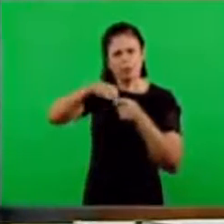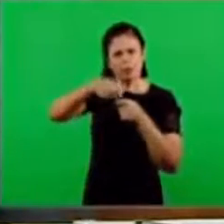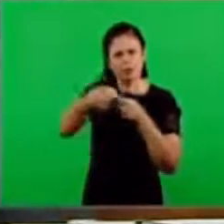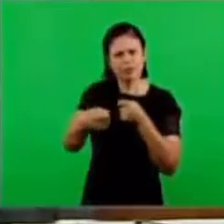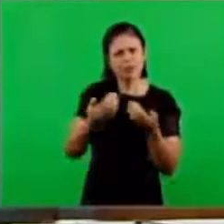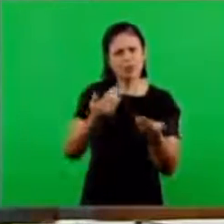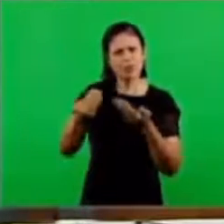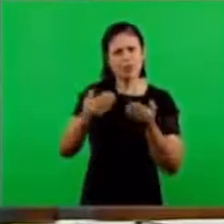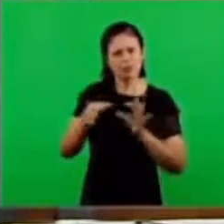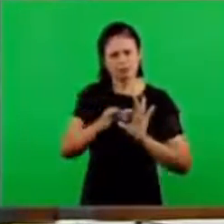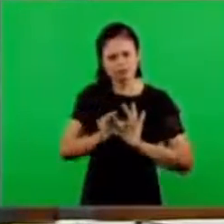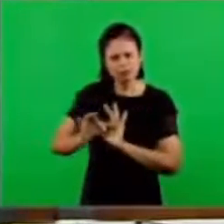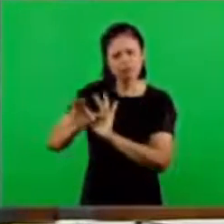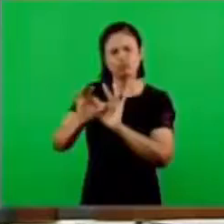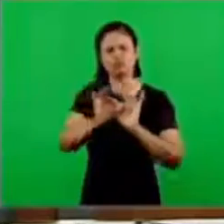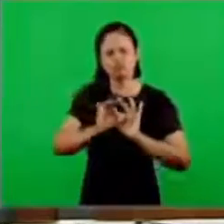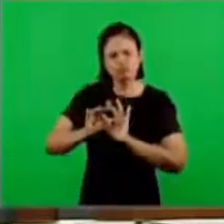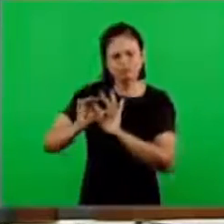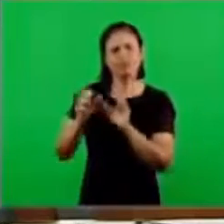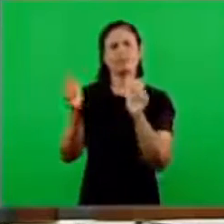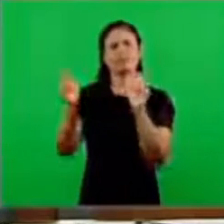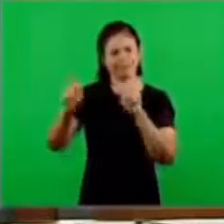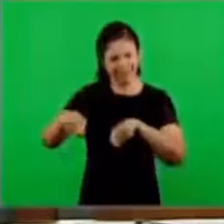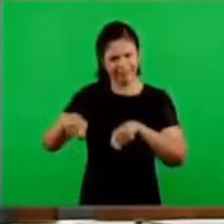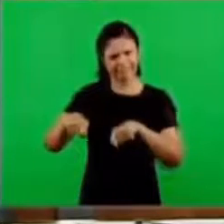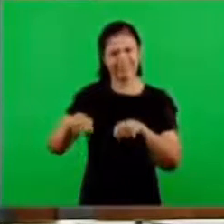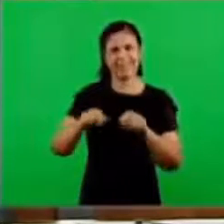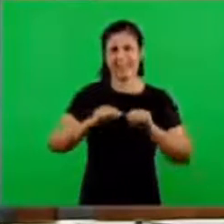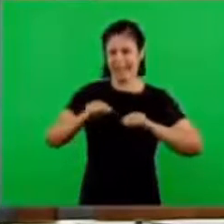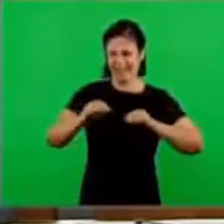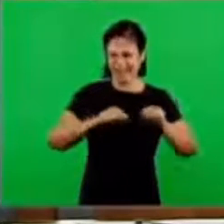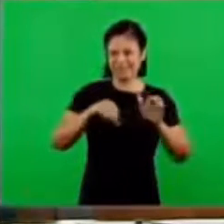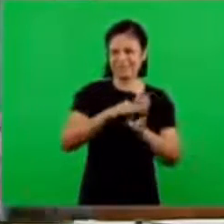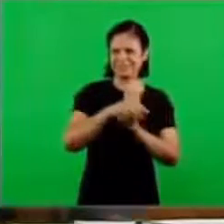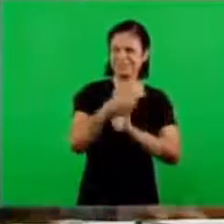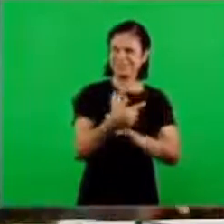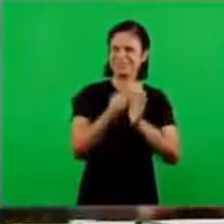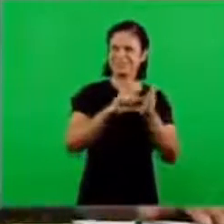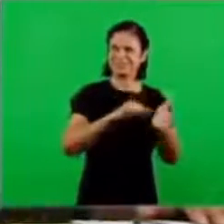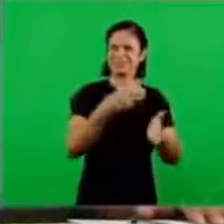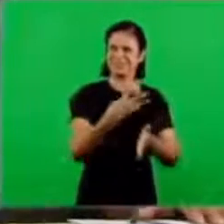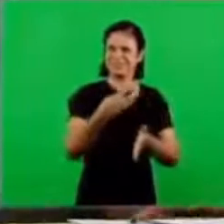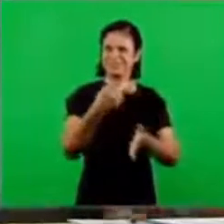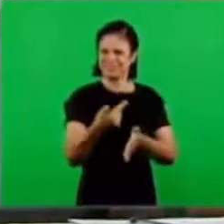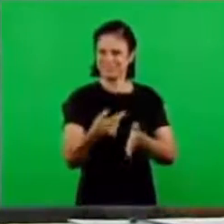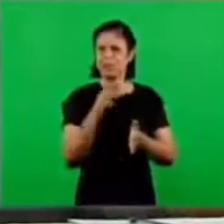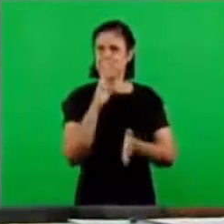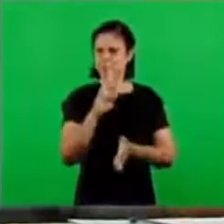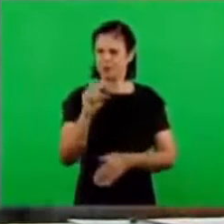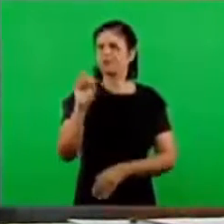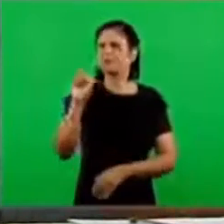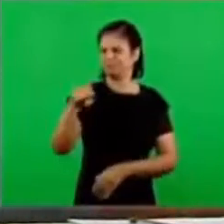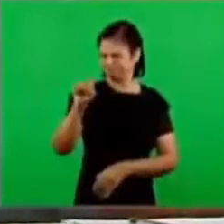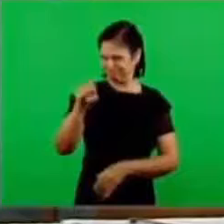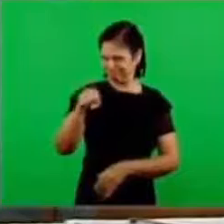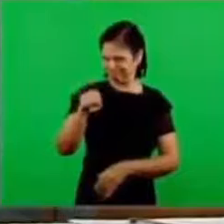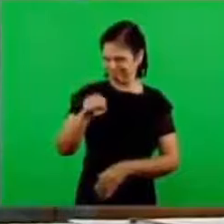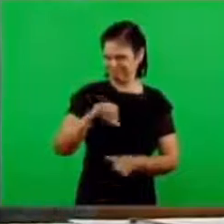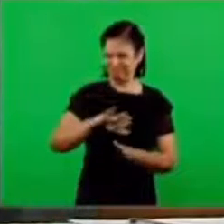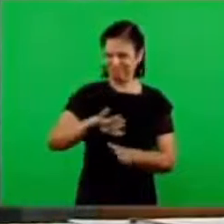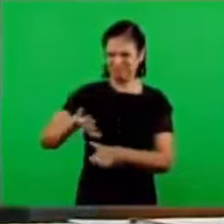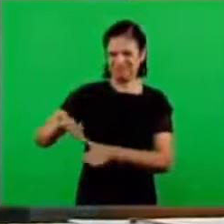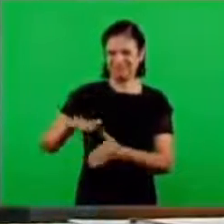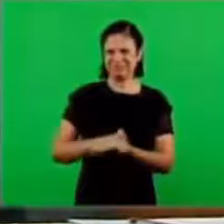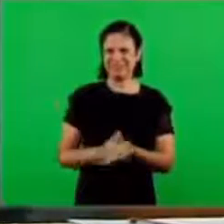doctrine and fellowship, in the breaking of the bread and in prayers. In Acts chapter 2 and verse 42, so the answer is